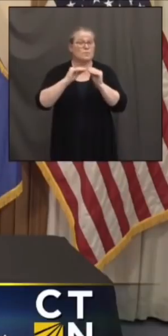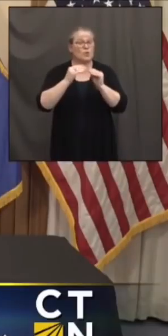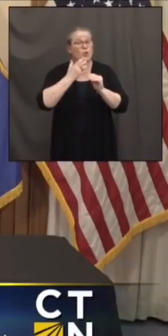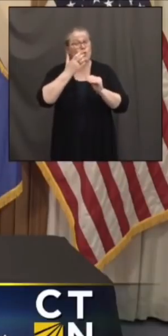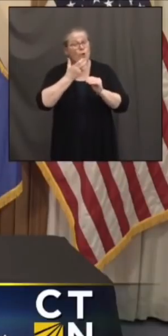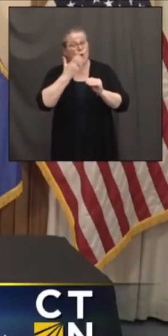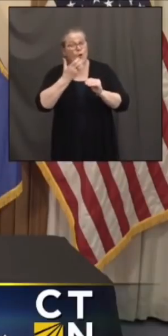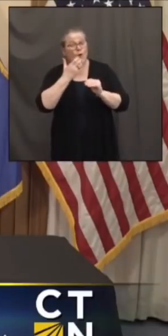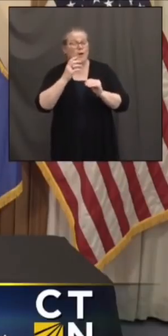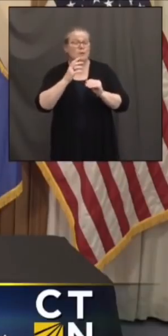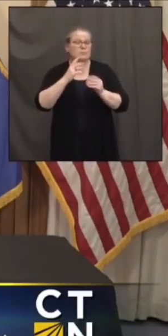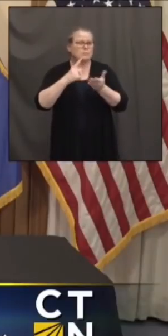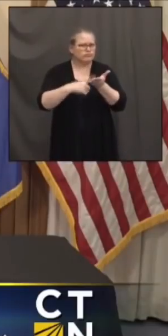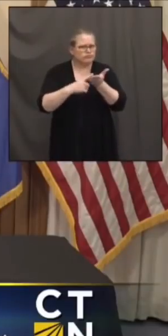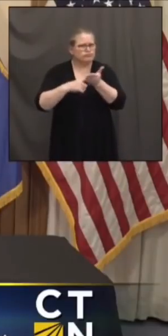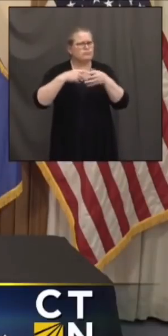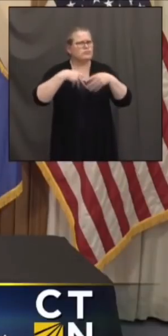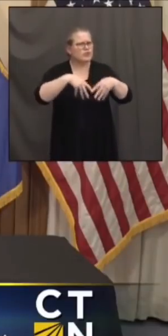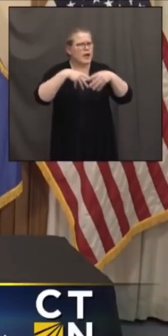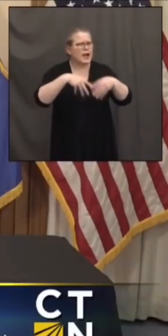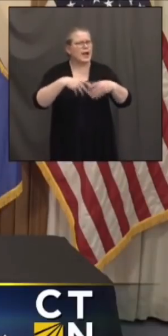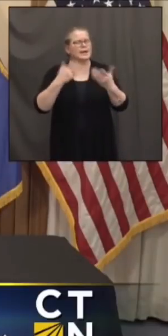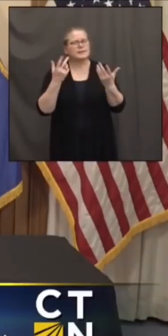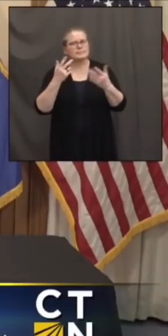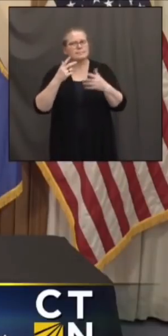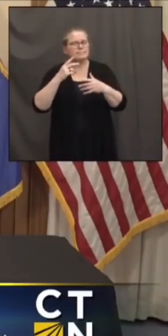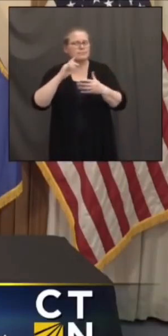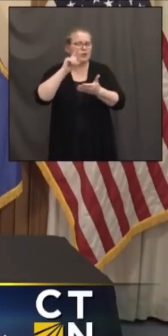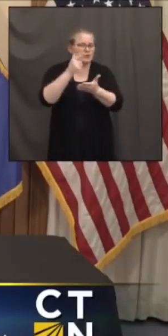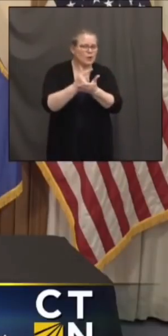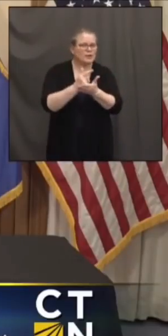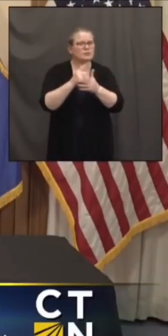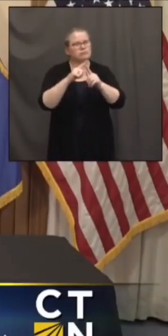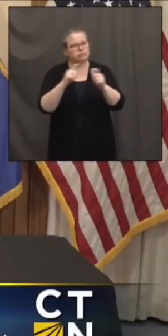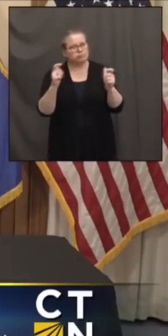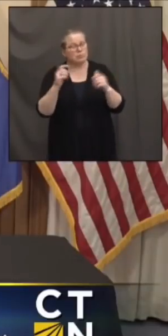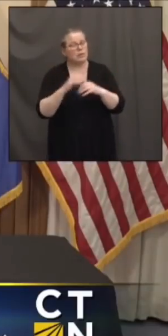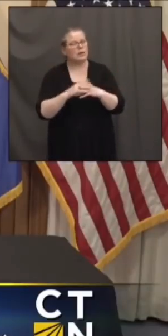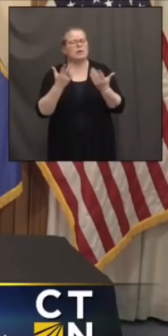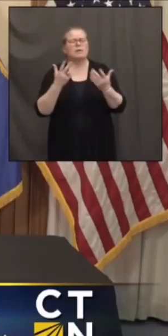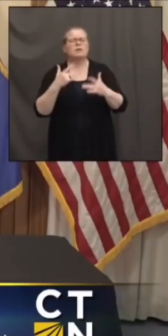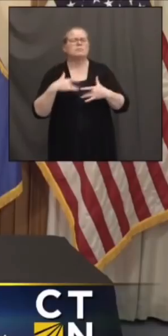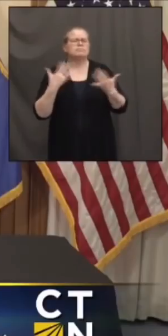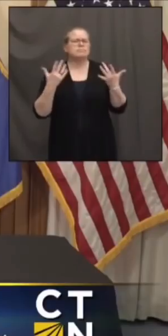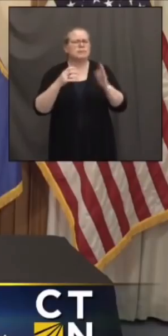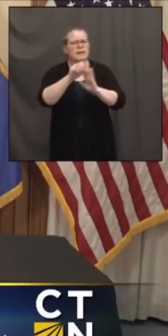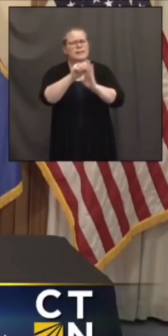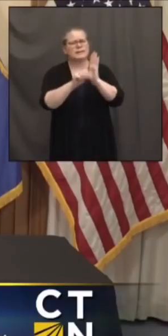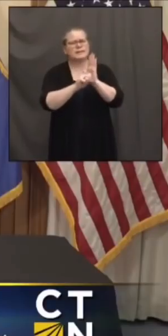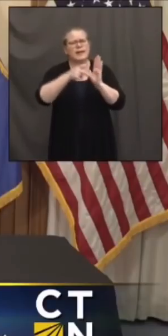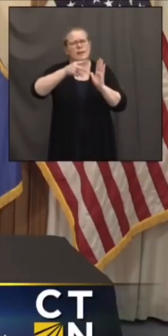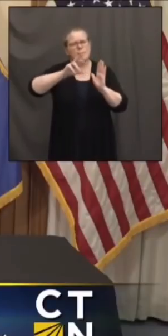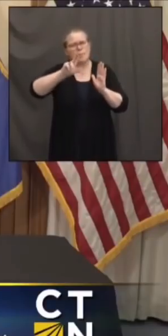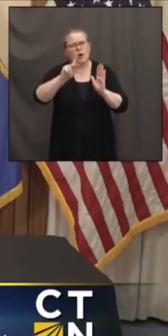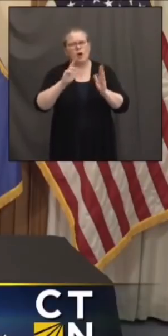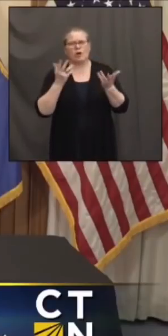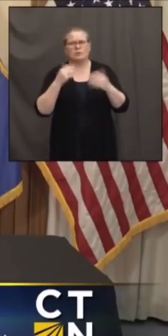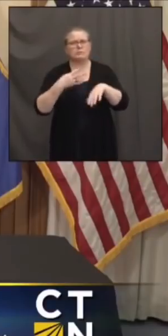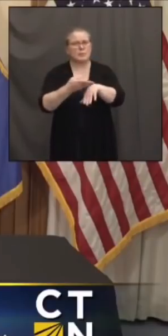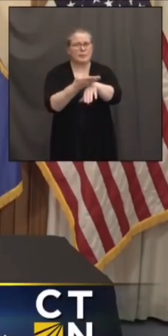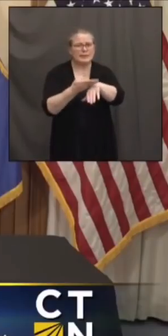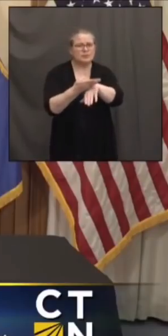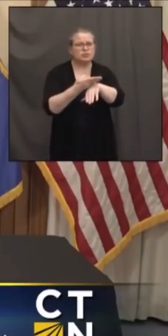stuff, where do things stand with our state parks and beaches and that sort of thing? What's our capacity restrictions